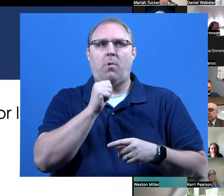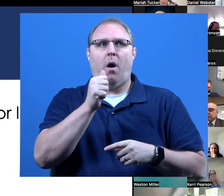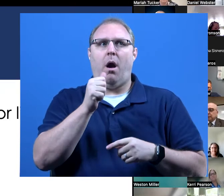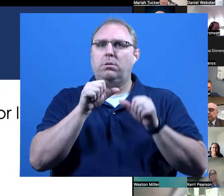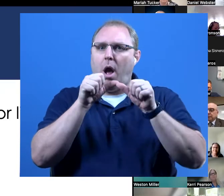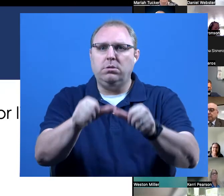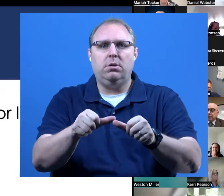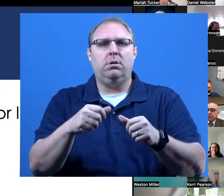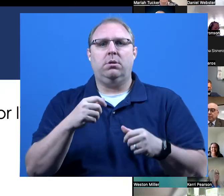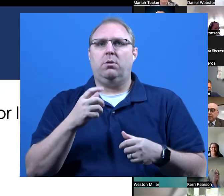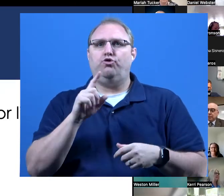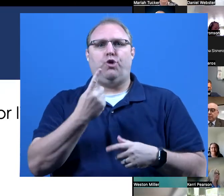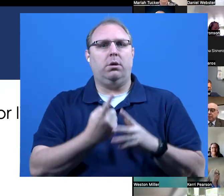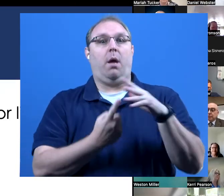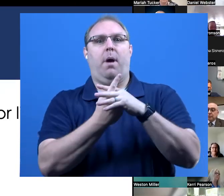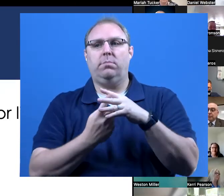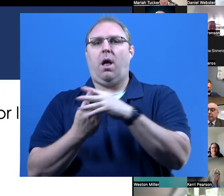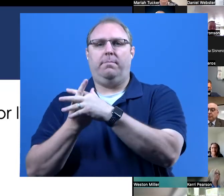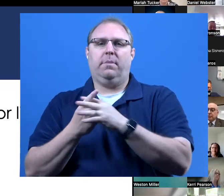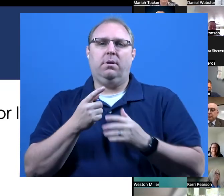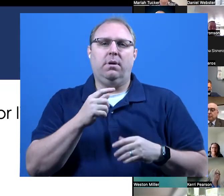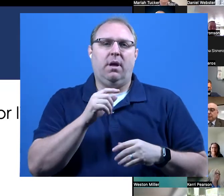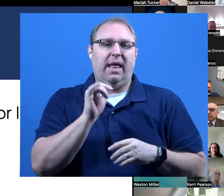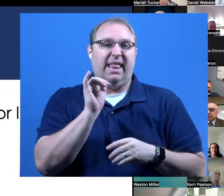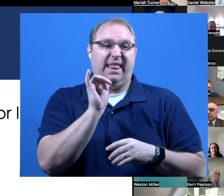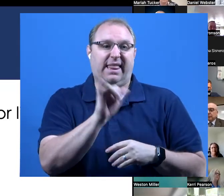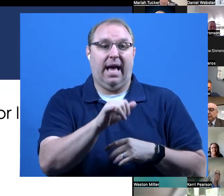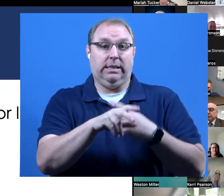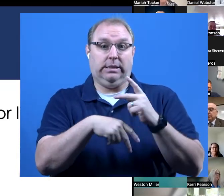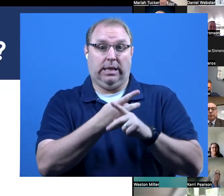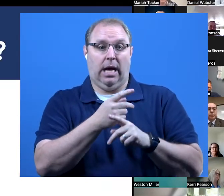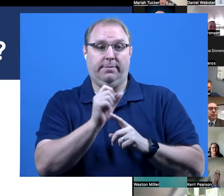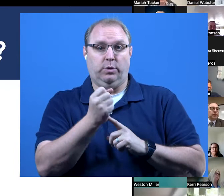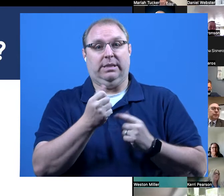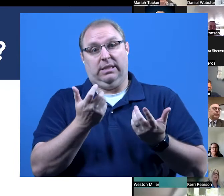disability. Yeah, and again, like I said, it's a very broad definition.